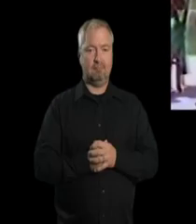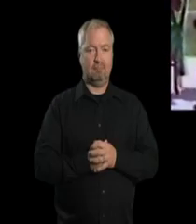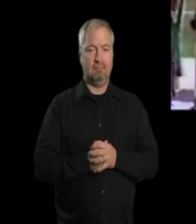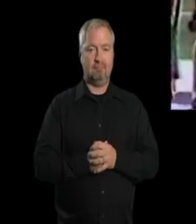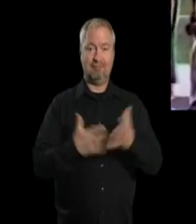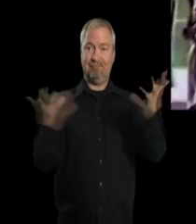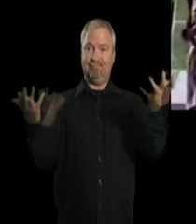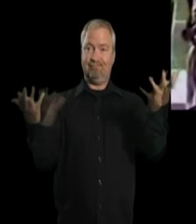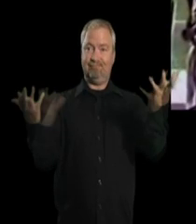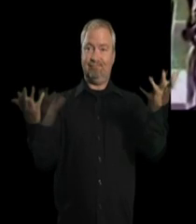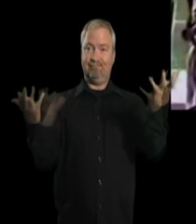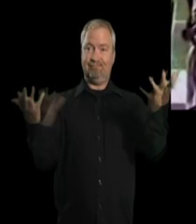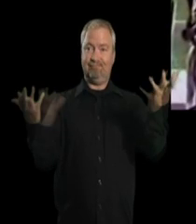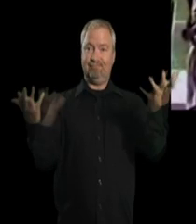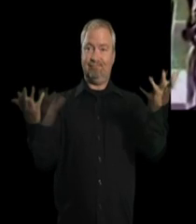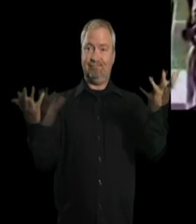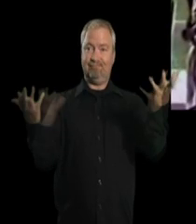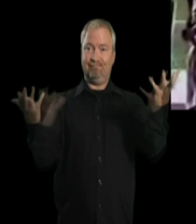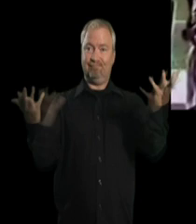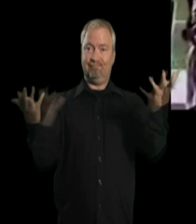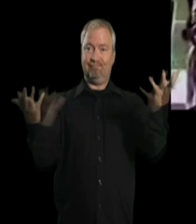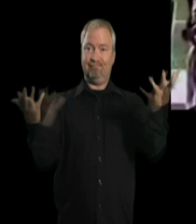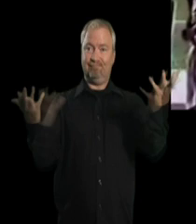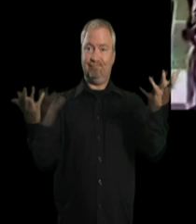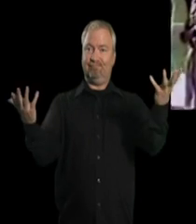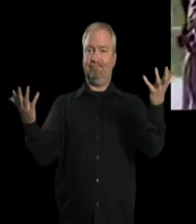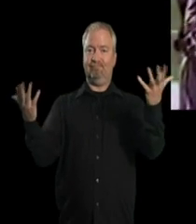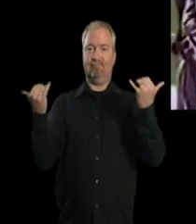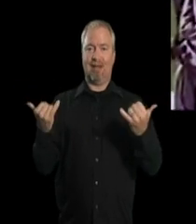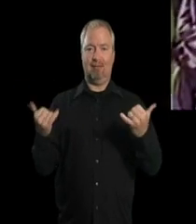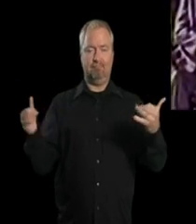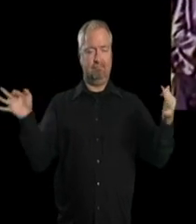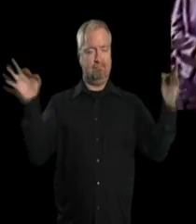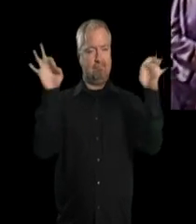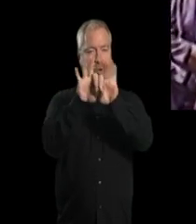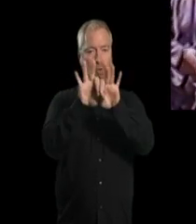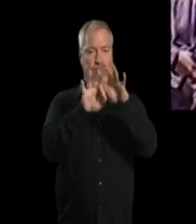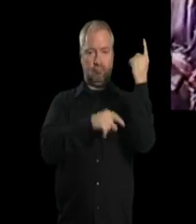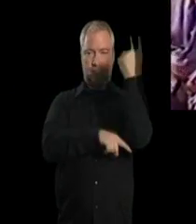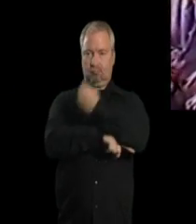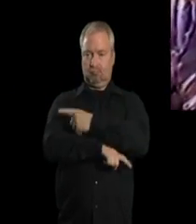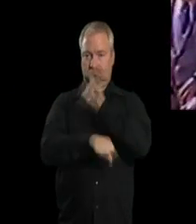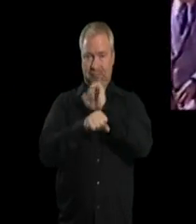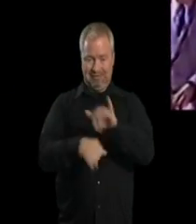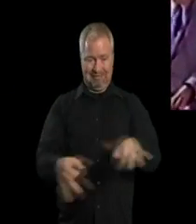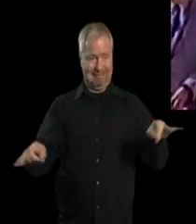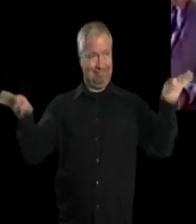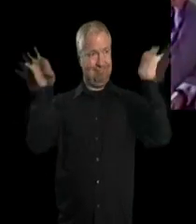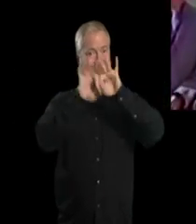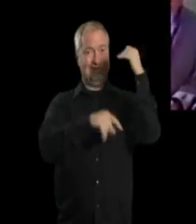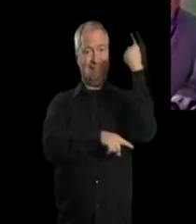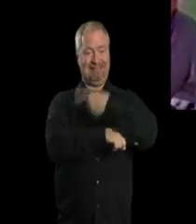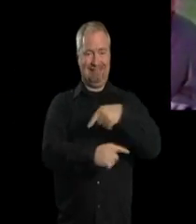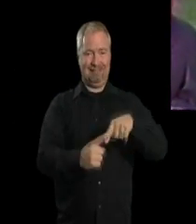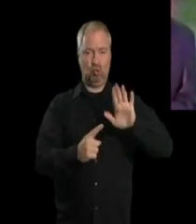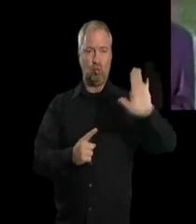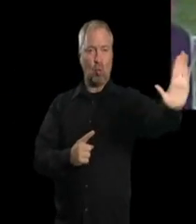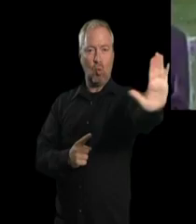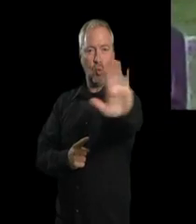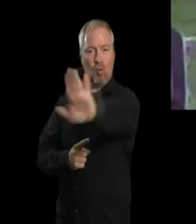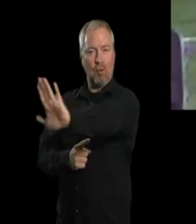to see. Former President Bush stands at a podium. This is an immensely important